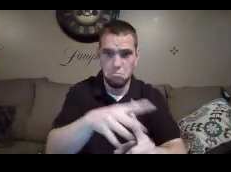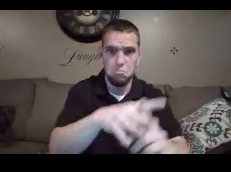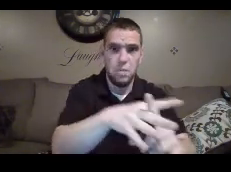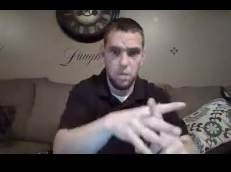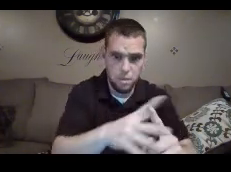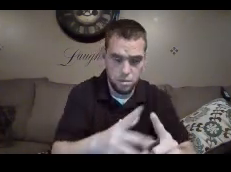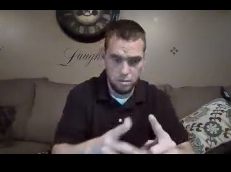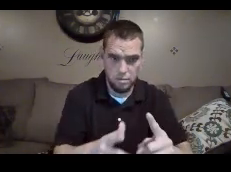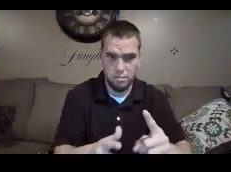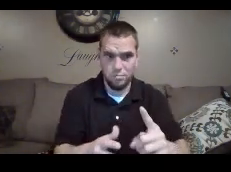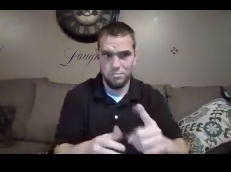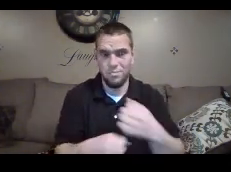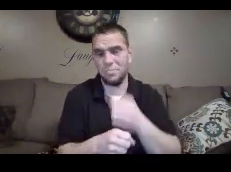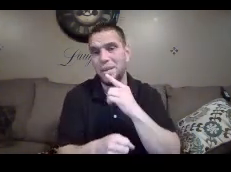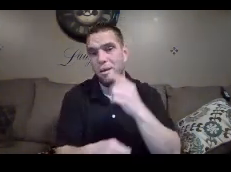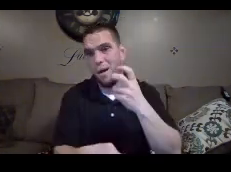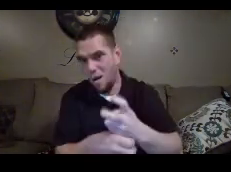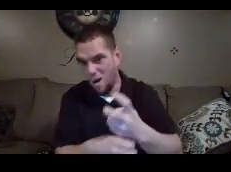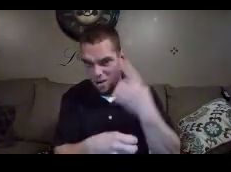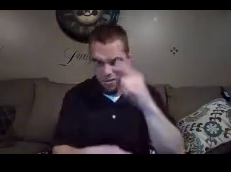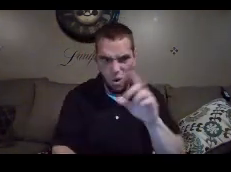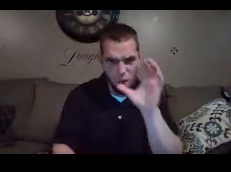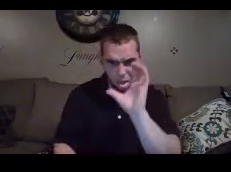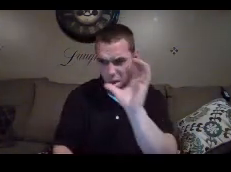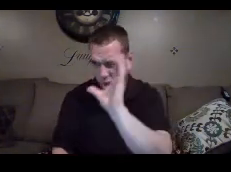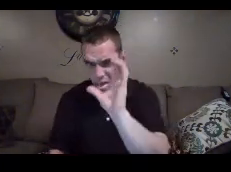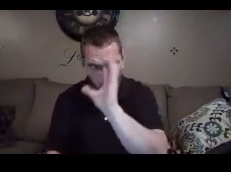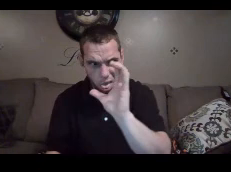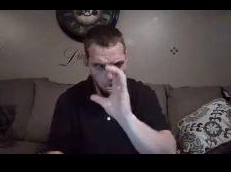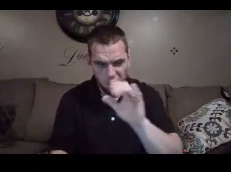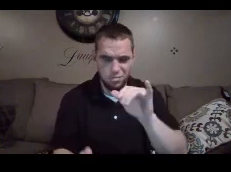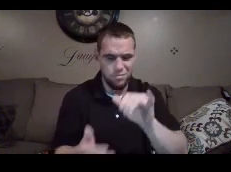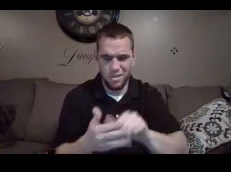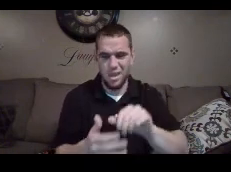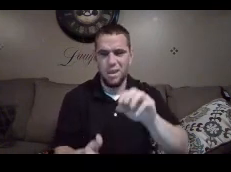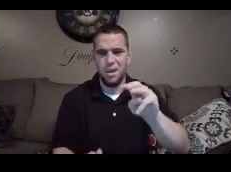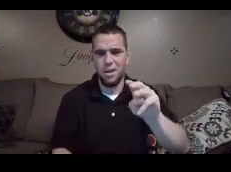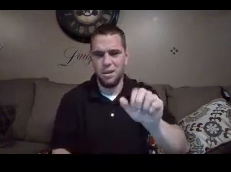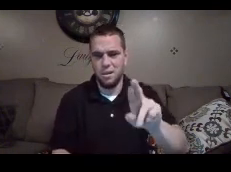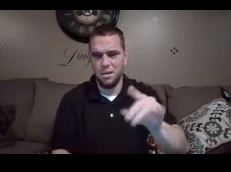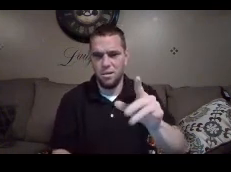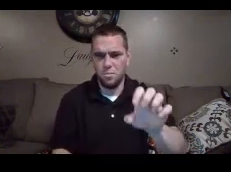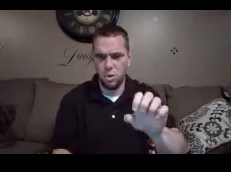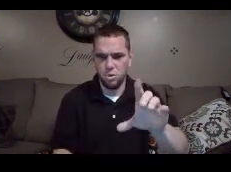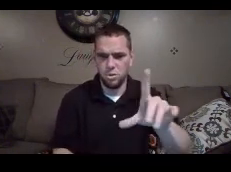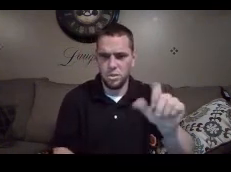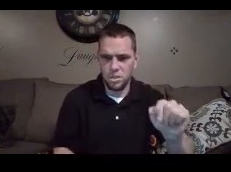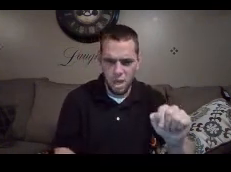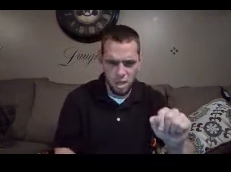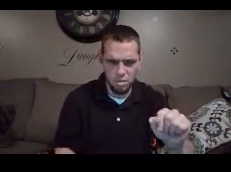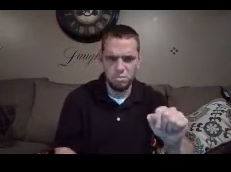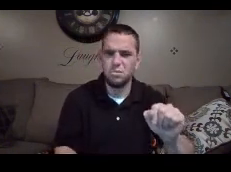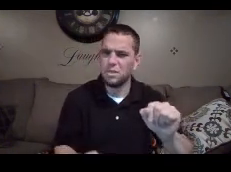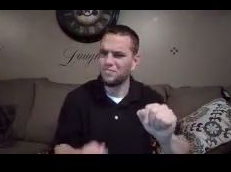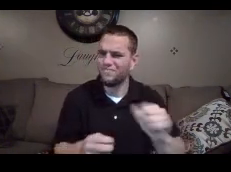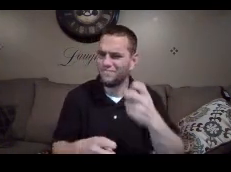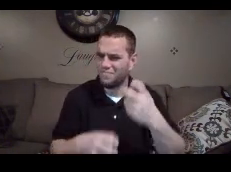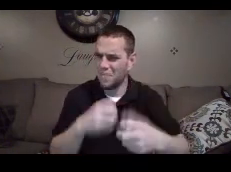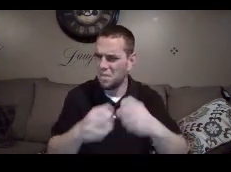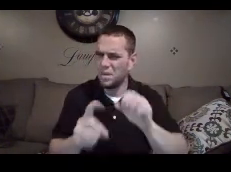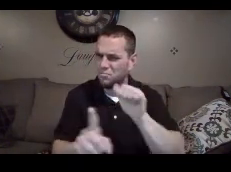navigation because of the merge cells and jumping around and things like that. So it's something to definitely pay attention